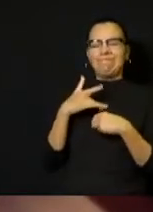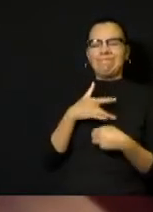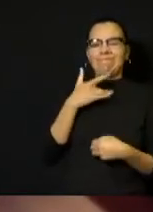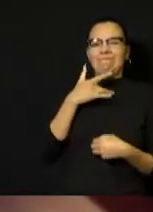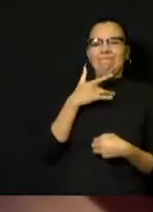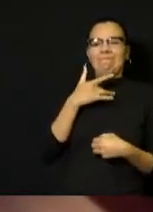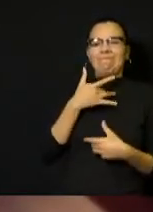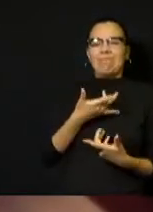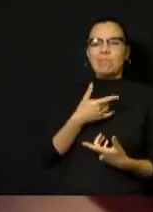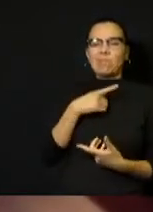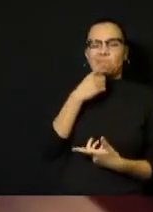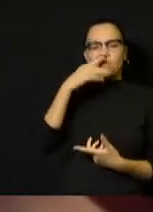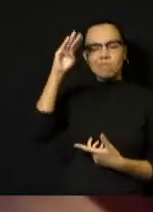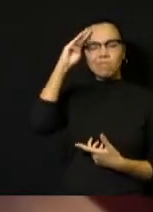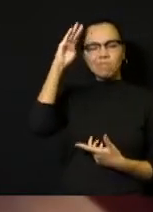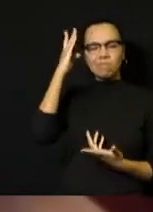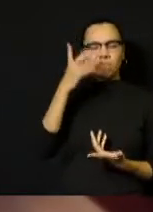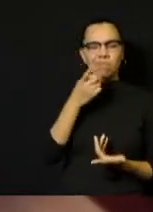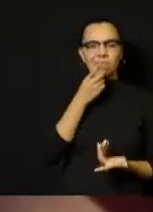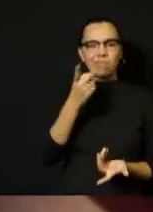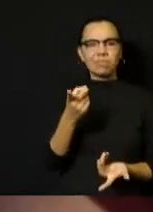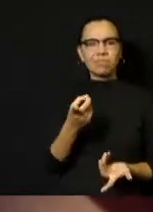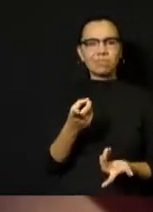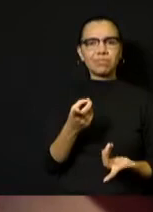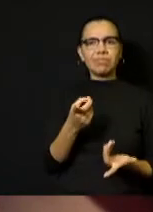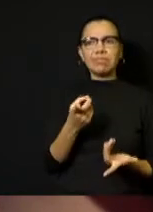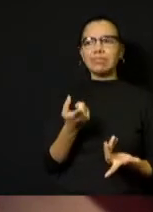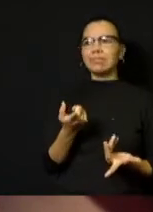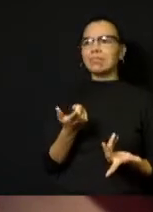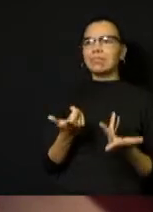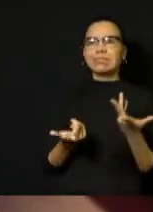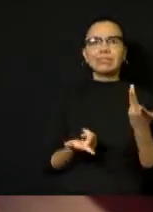was very moving for me. I thought,